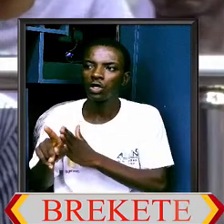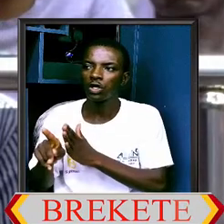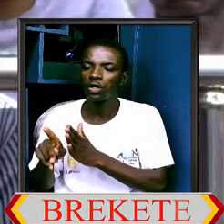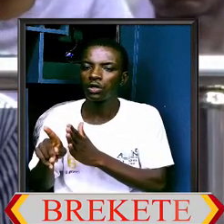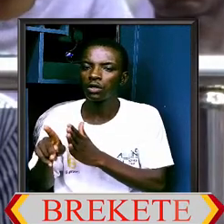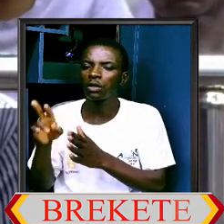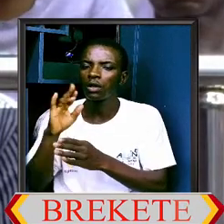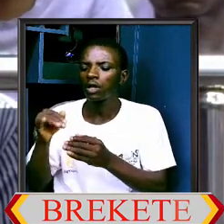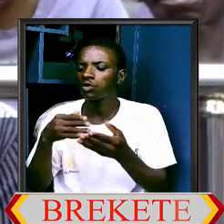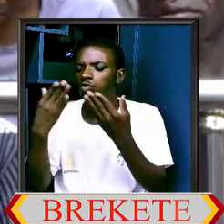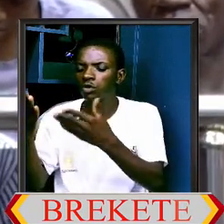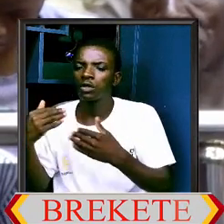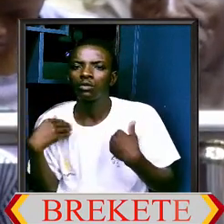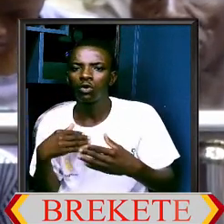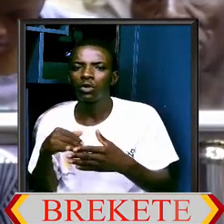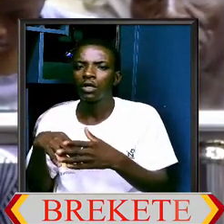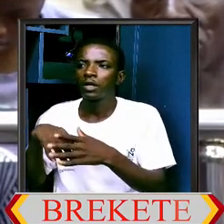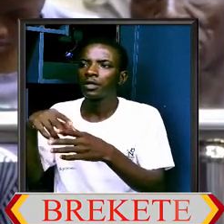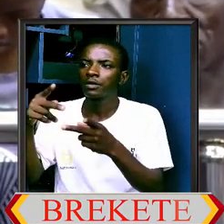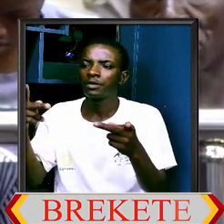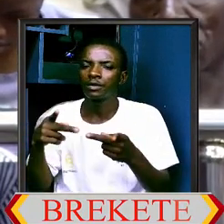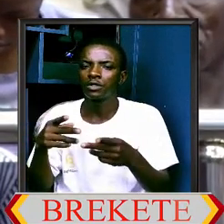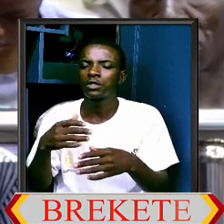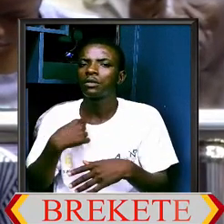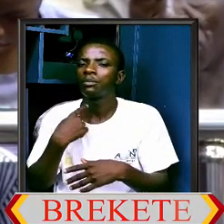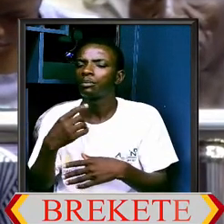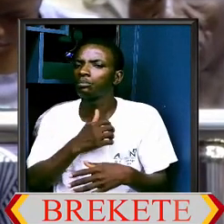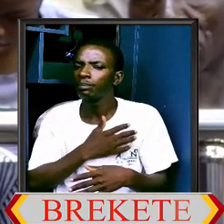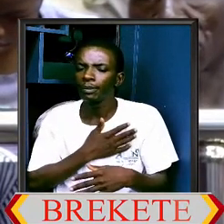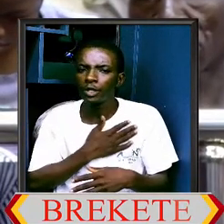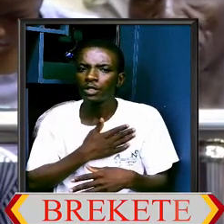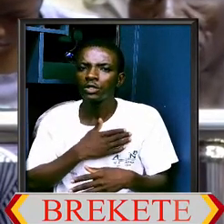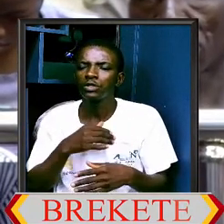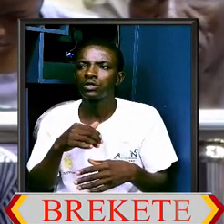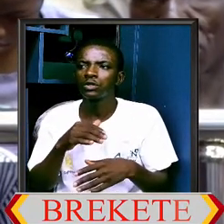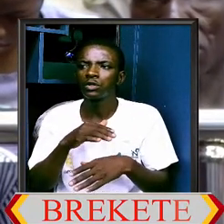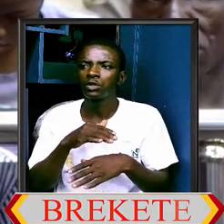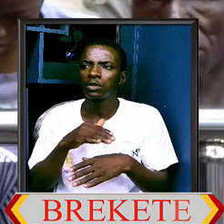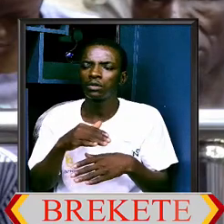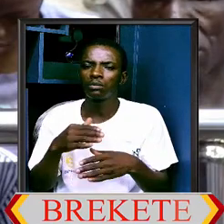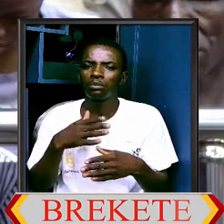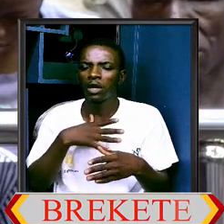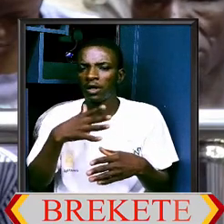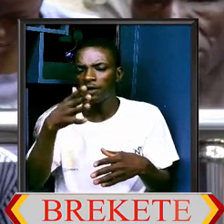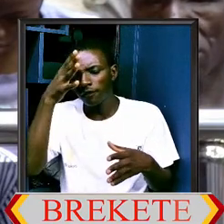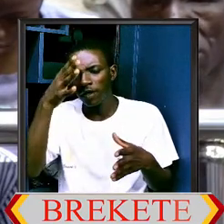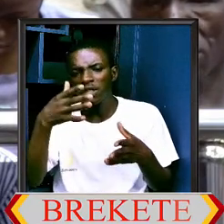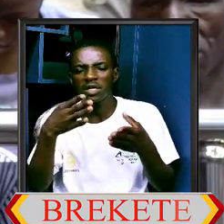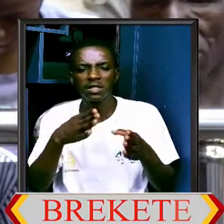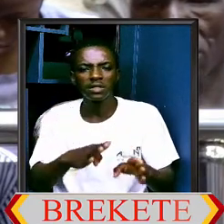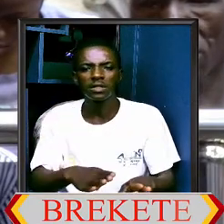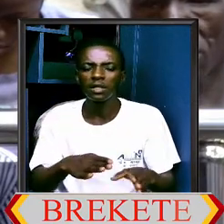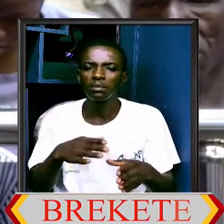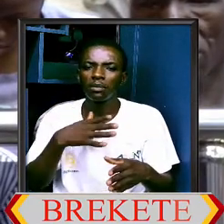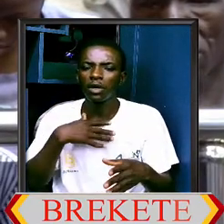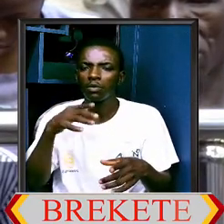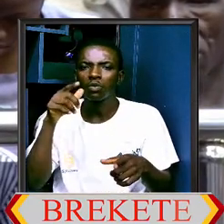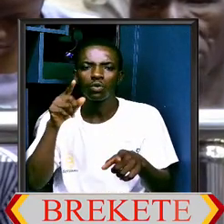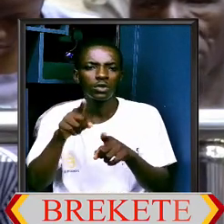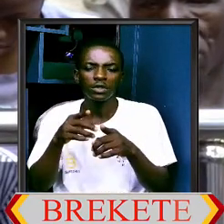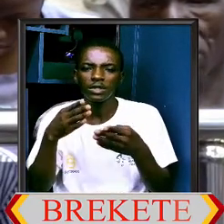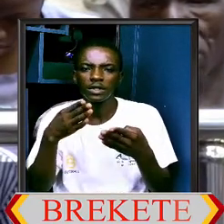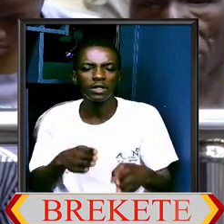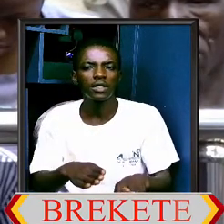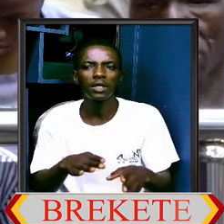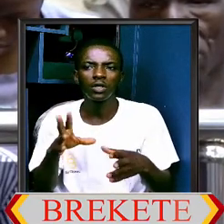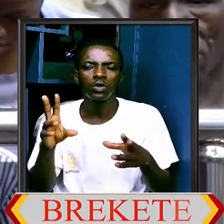away me. I said, please don't kill me. I'm orphan. My father is late. My brother is there. No, I